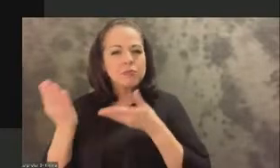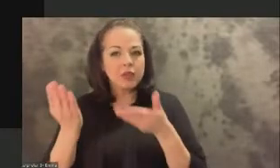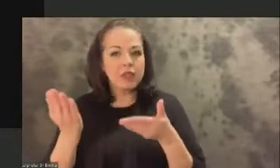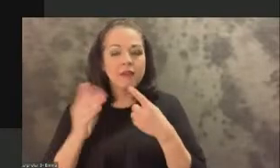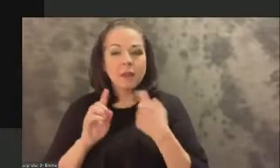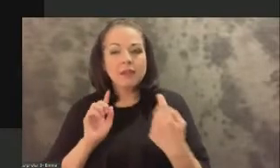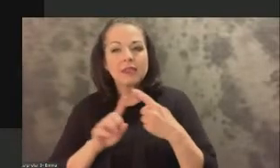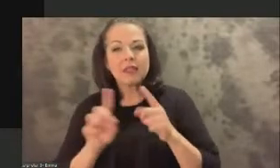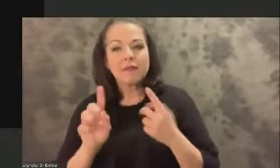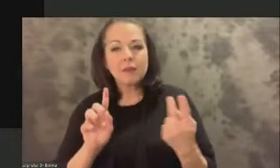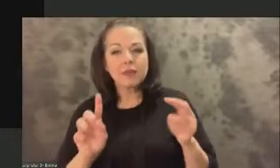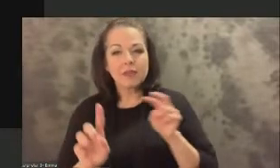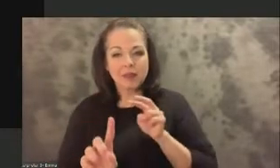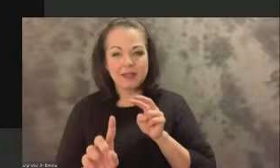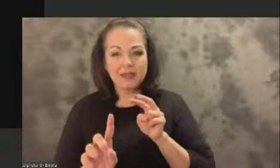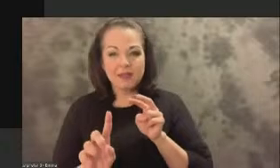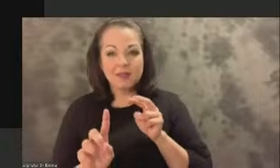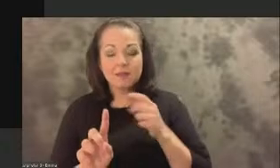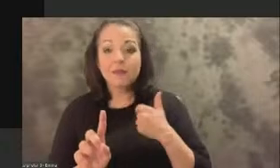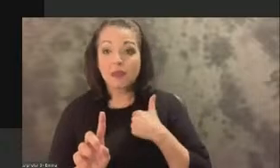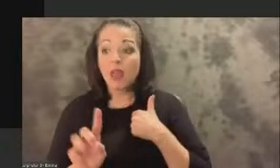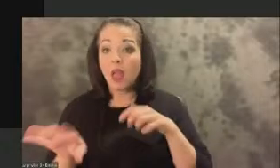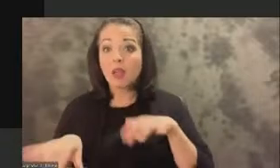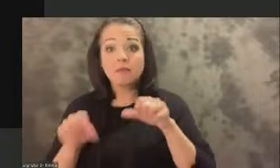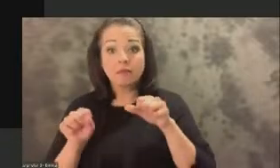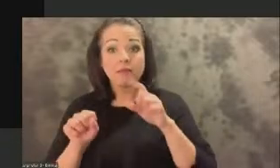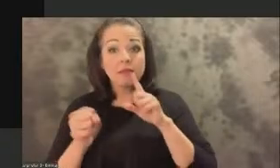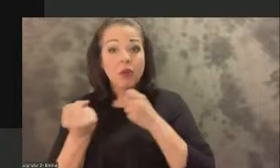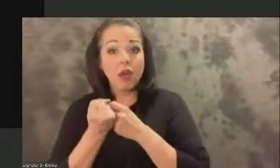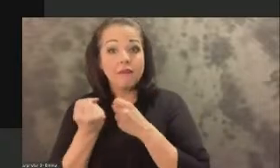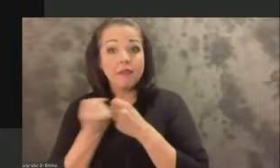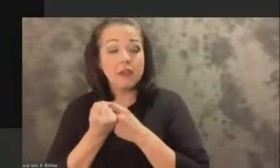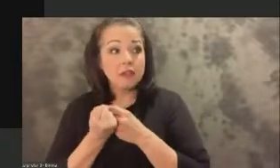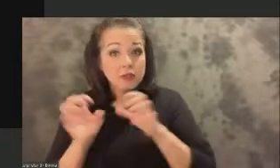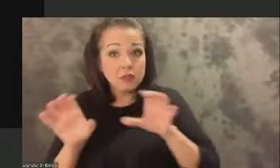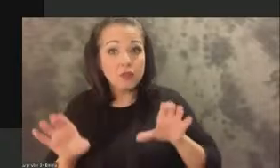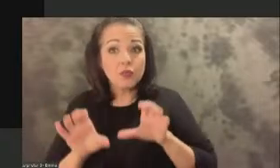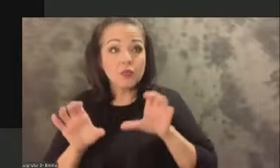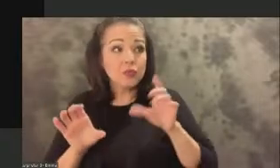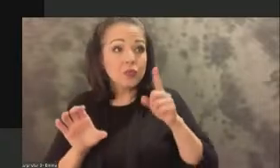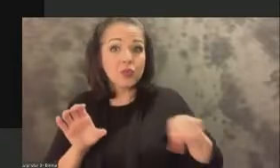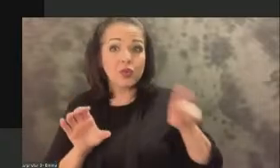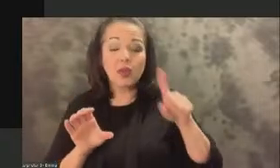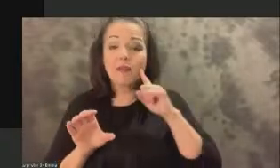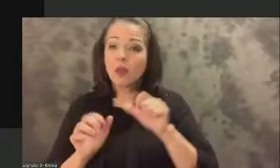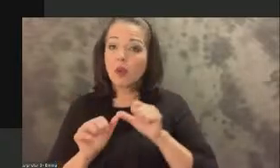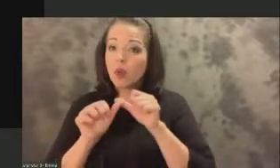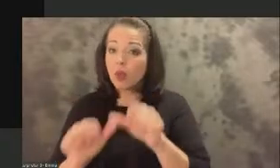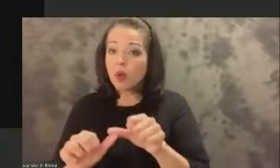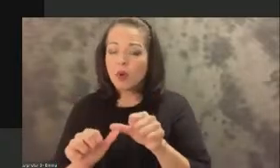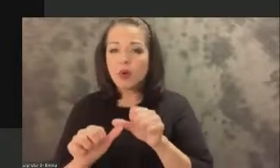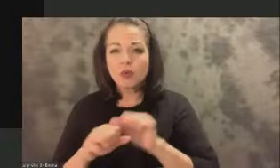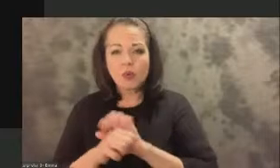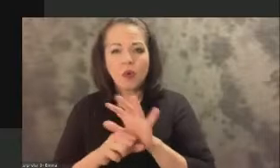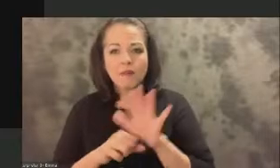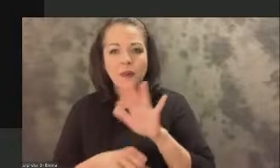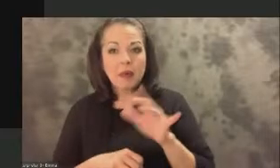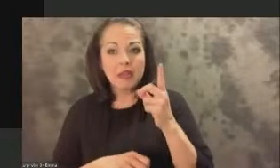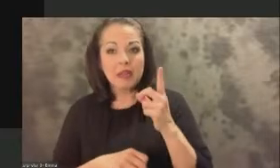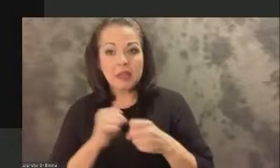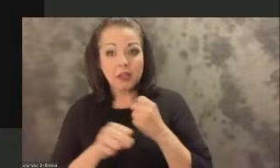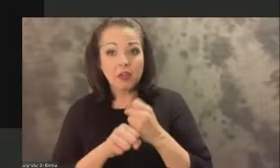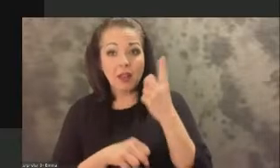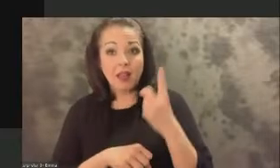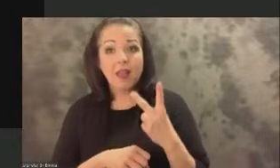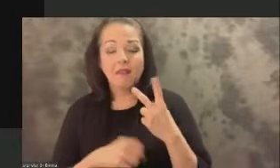different perspective. I took up advocacy work for people with long COVID over a year and a half ago, and Health